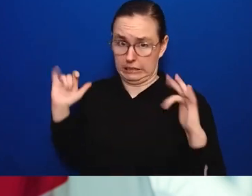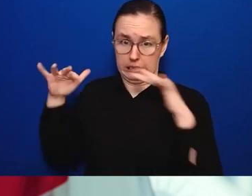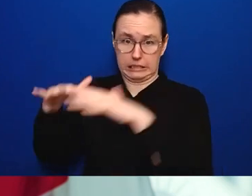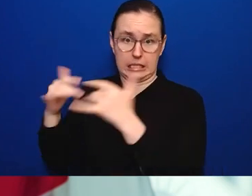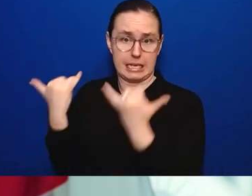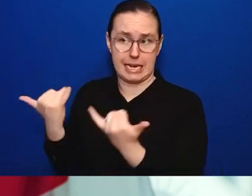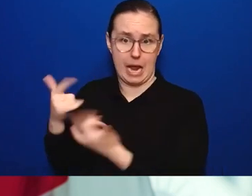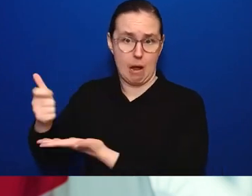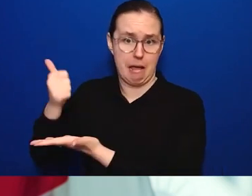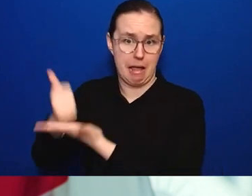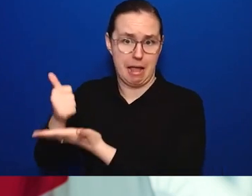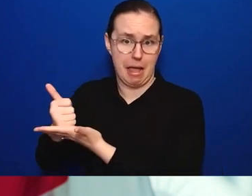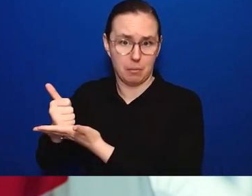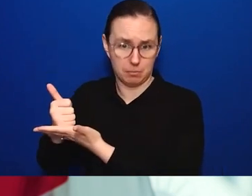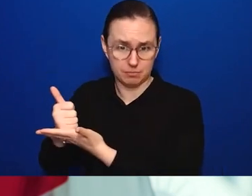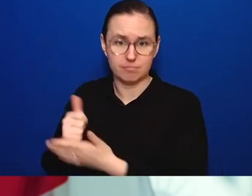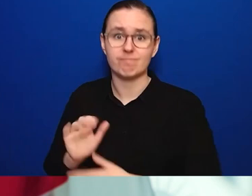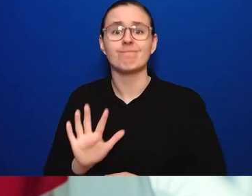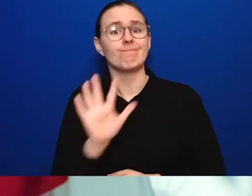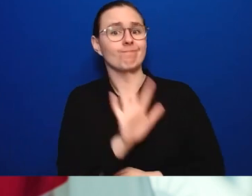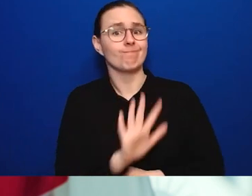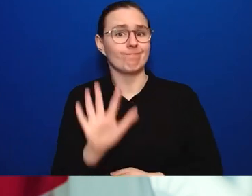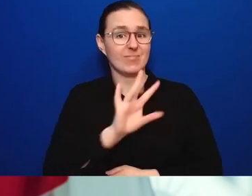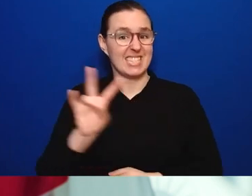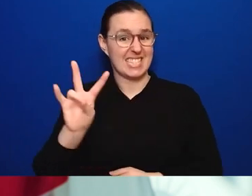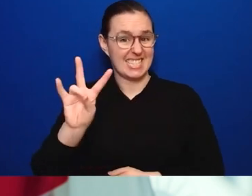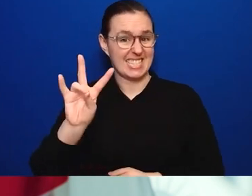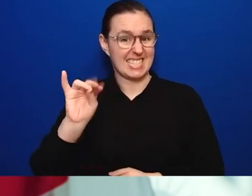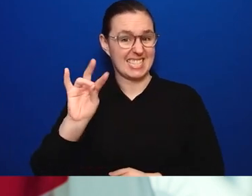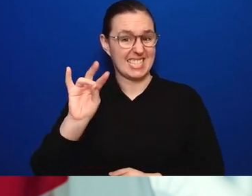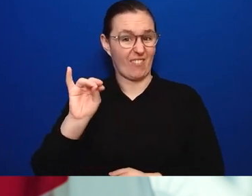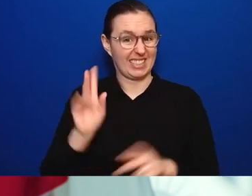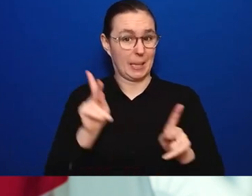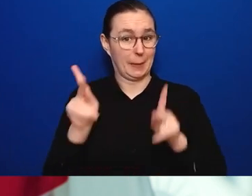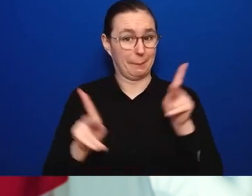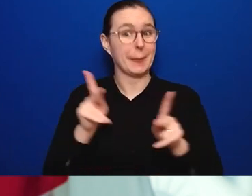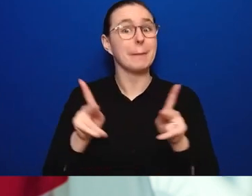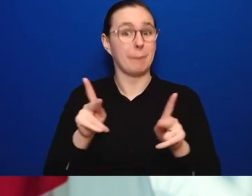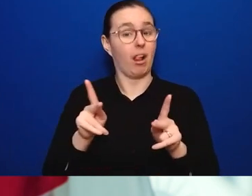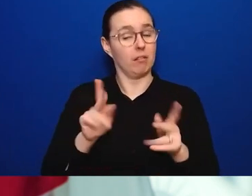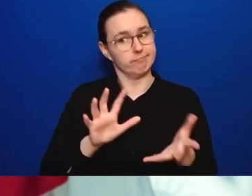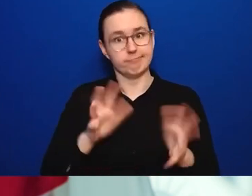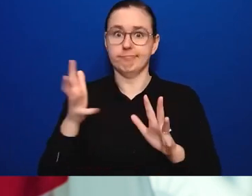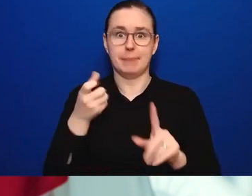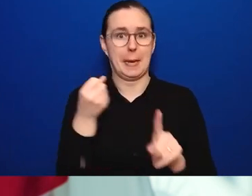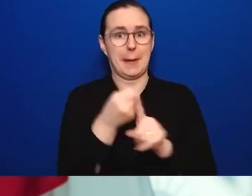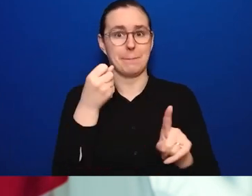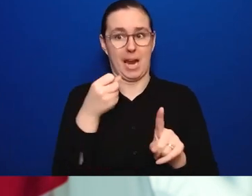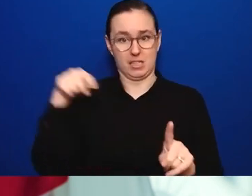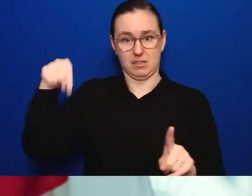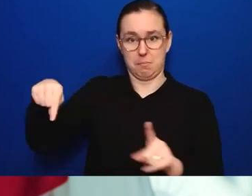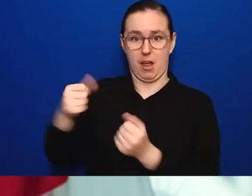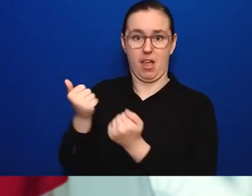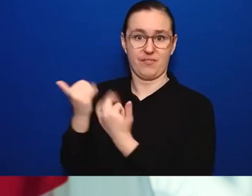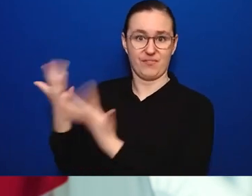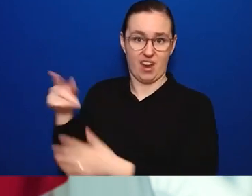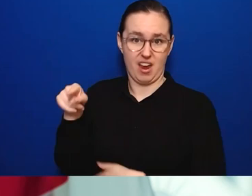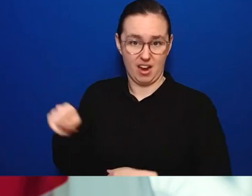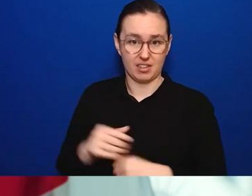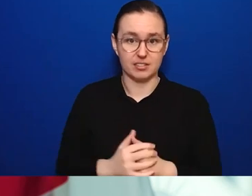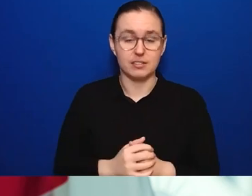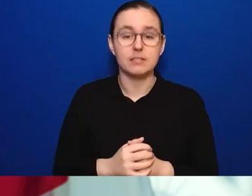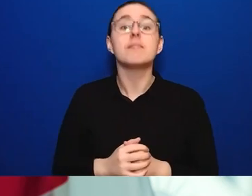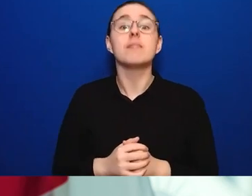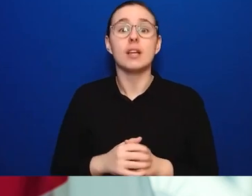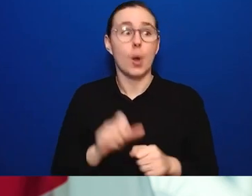Services is establishing a reception center for residents needing assistance. BC Housing is also in communication with the City of Vancouver